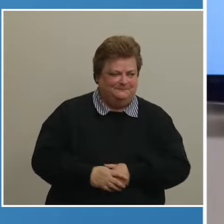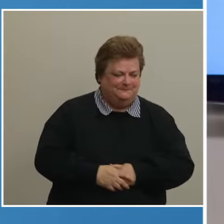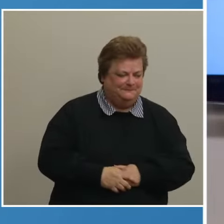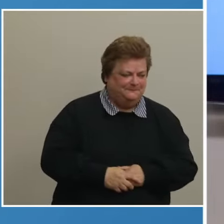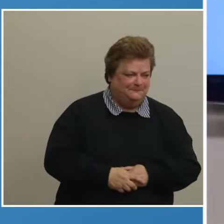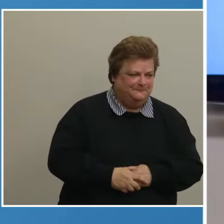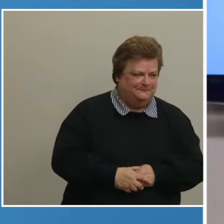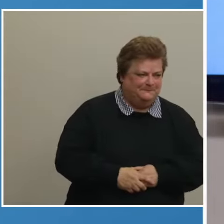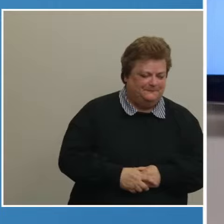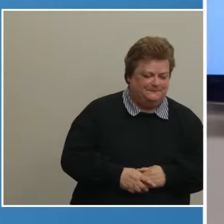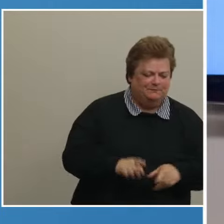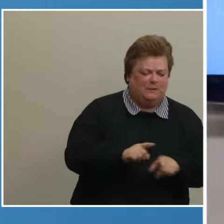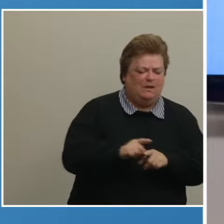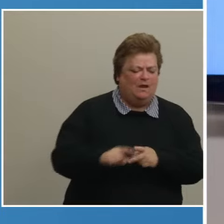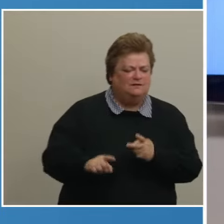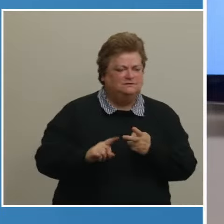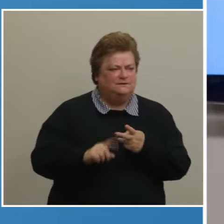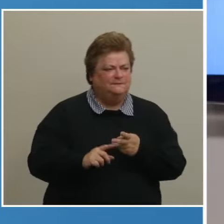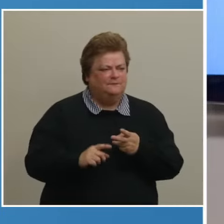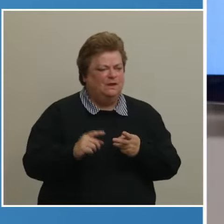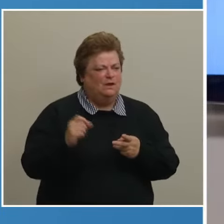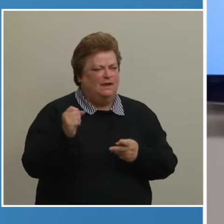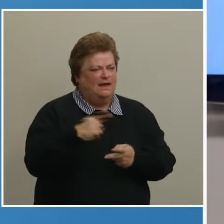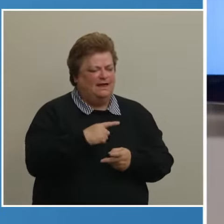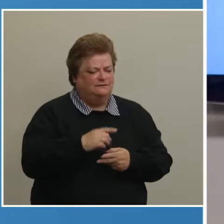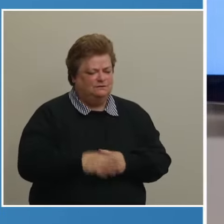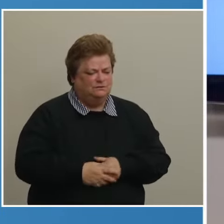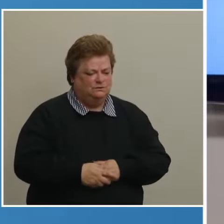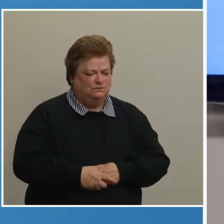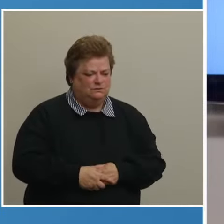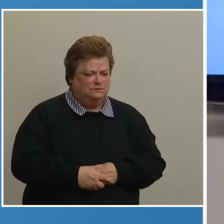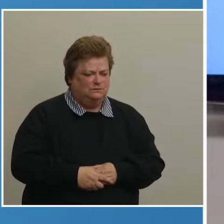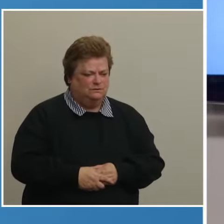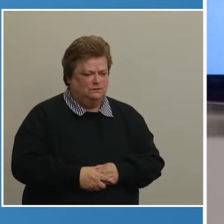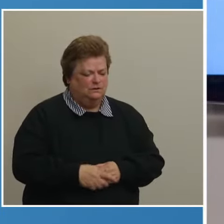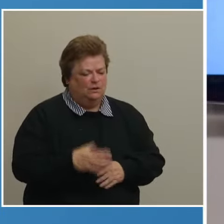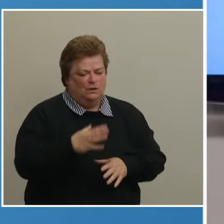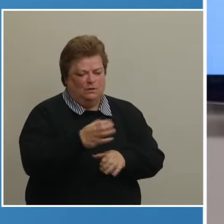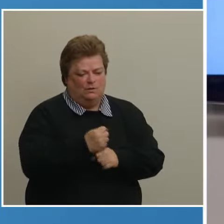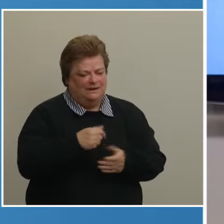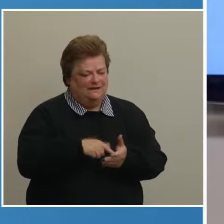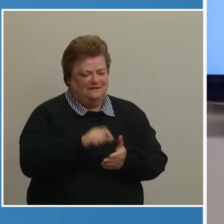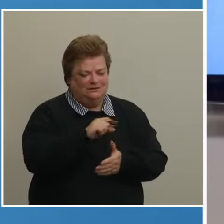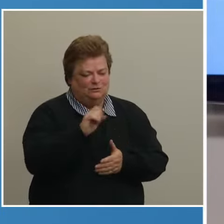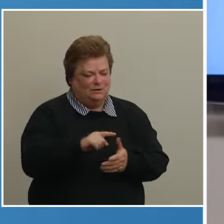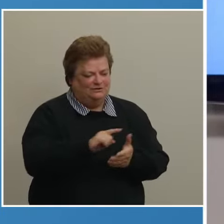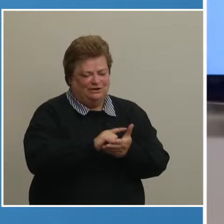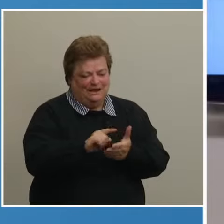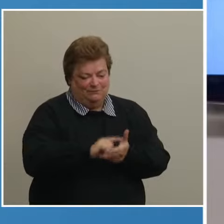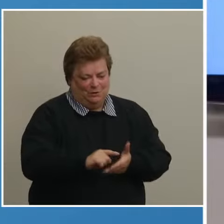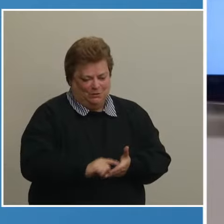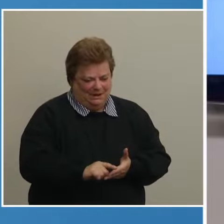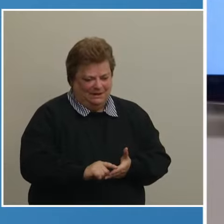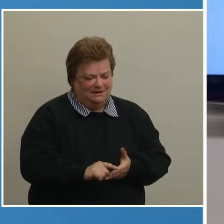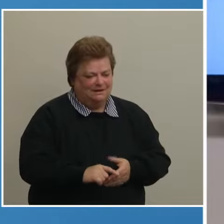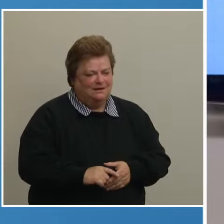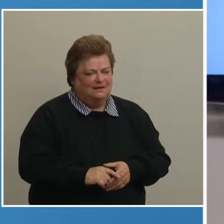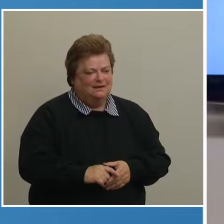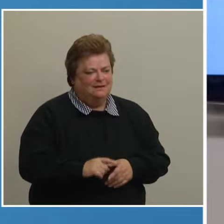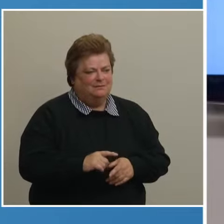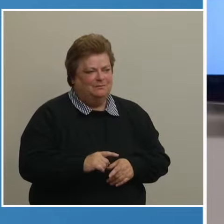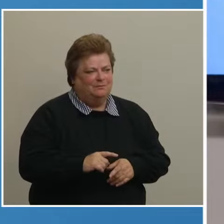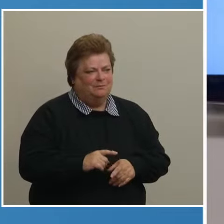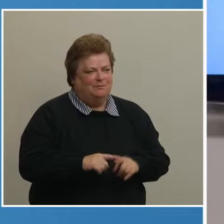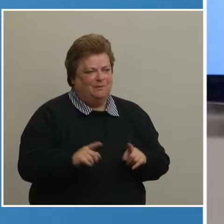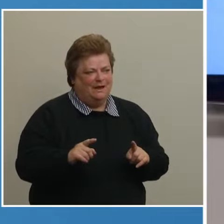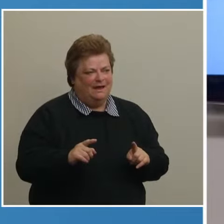And then I also wanted to ask you, just simply because we get this question every week when you guys have your news conference, but at what point